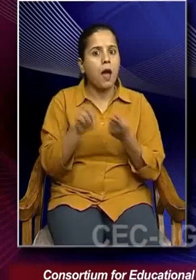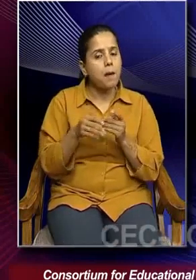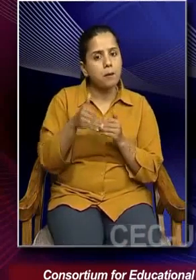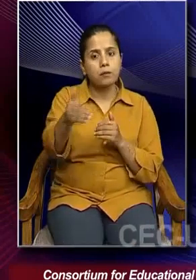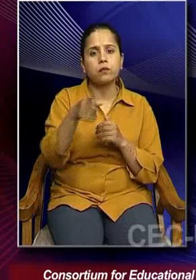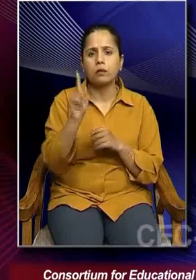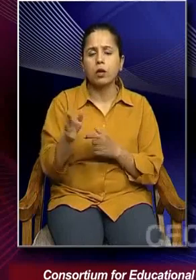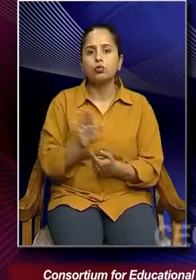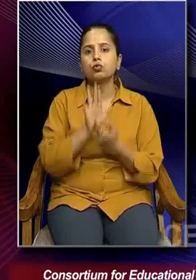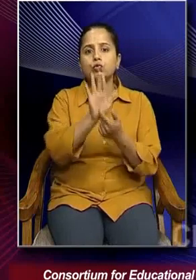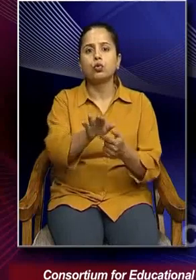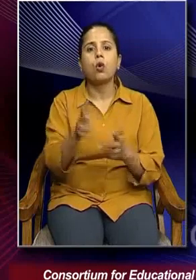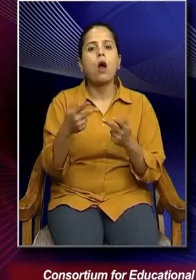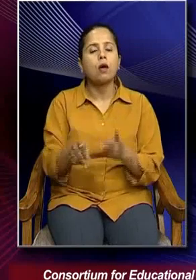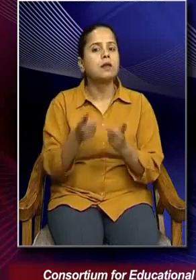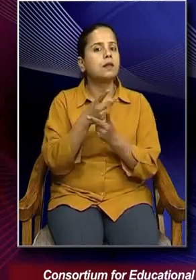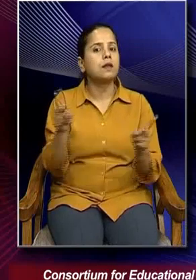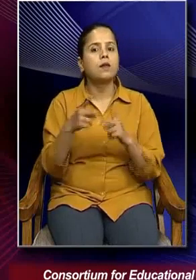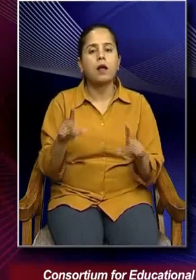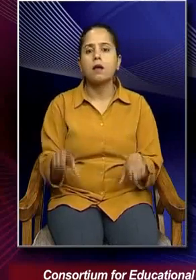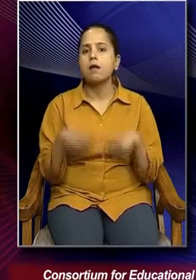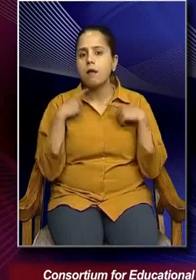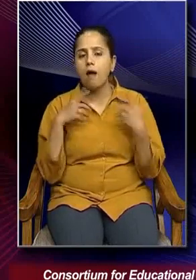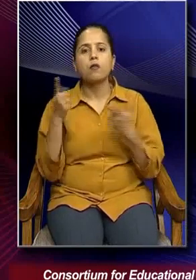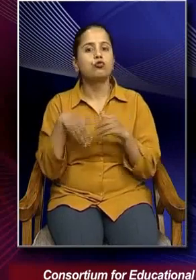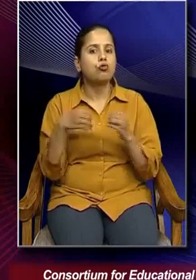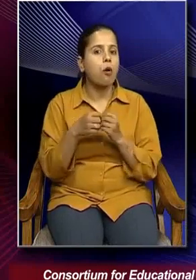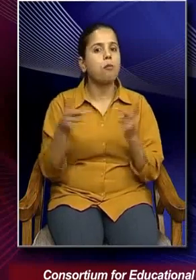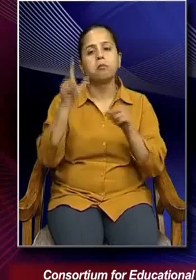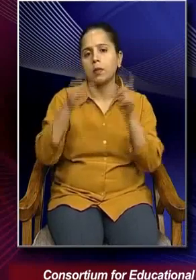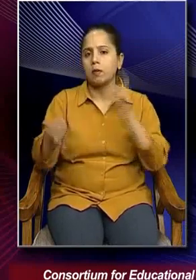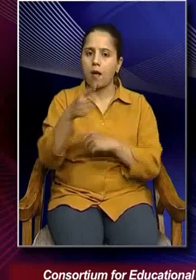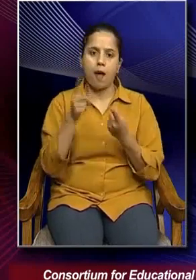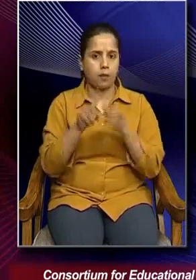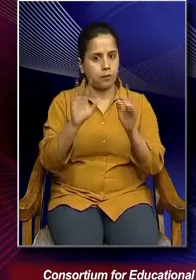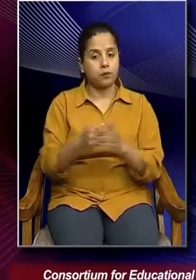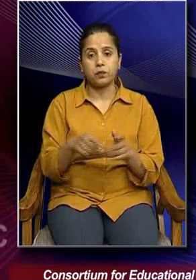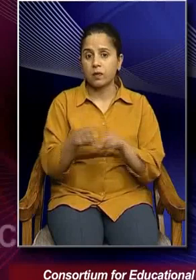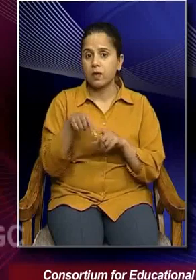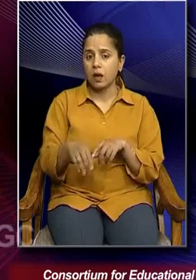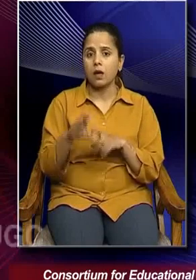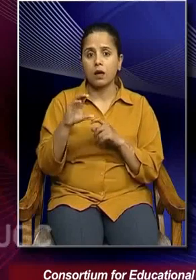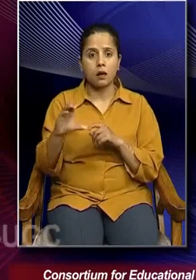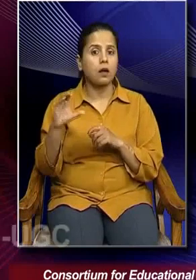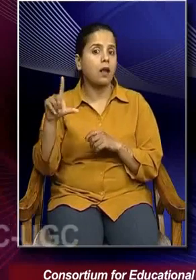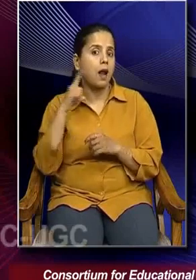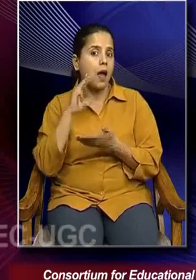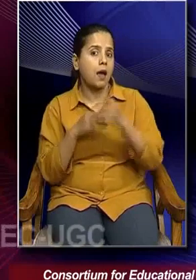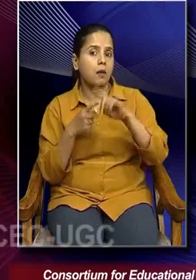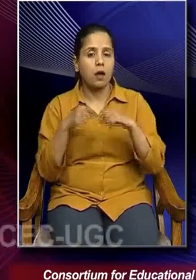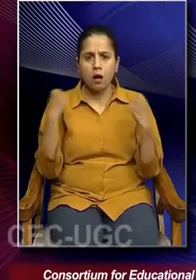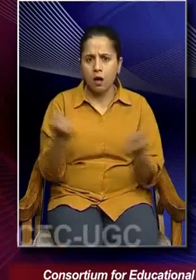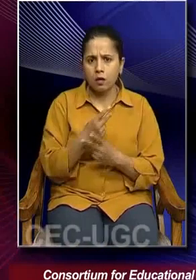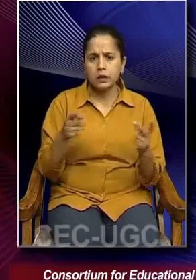certainly bring formidable difference in the life and livelihood of people. Similarly, climate actions are also related with